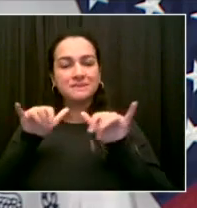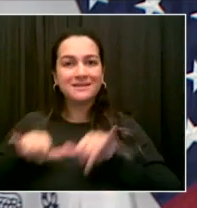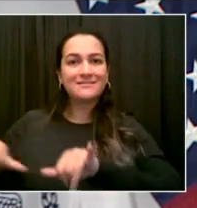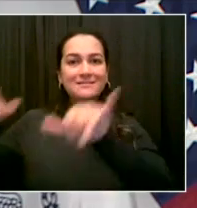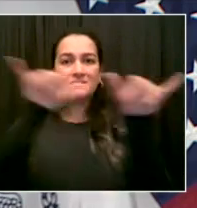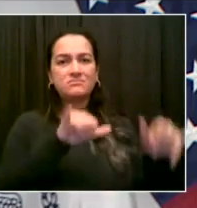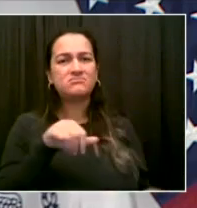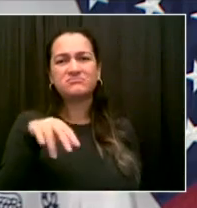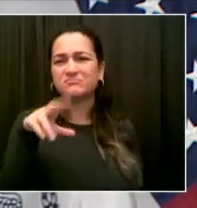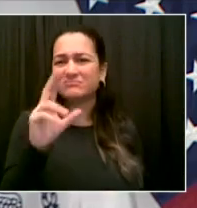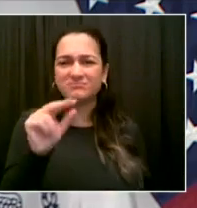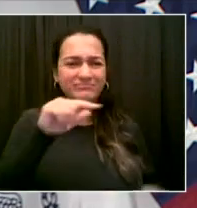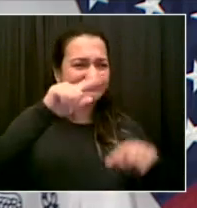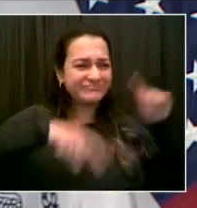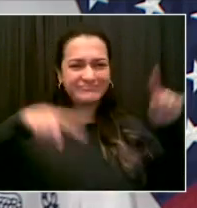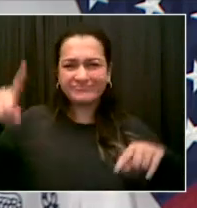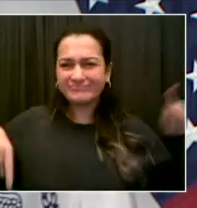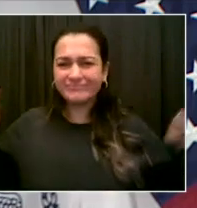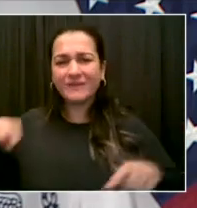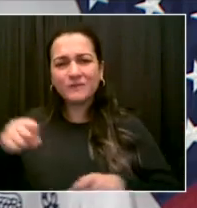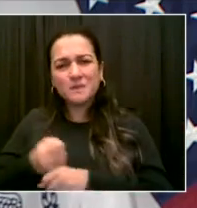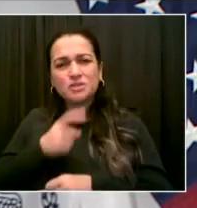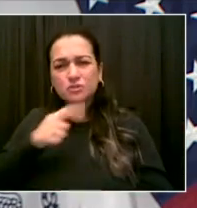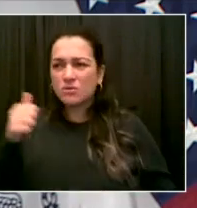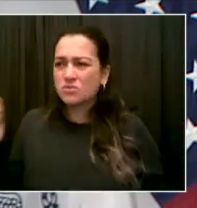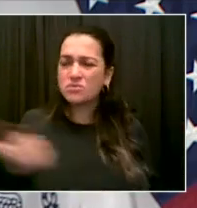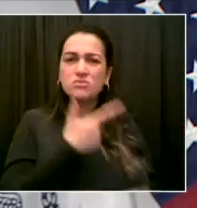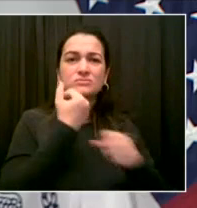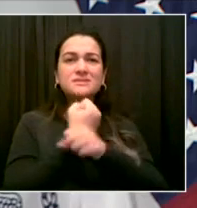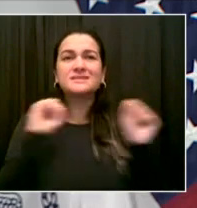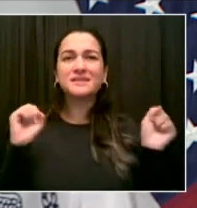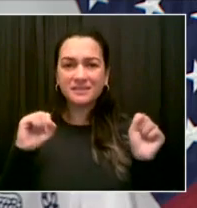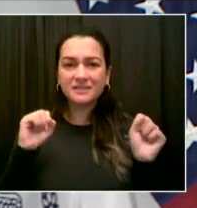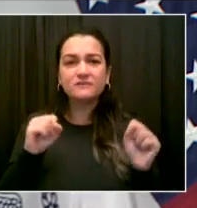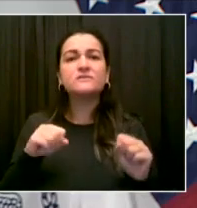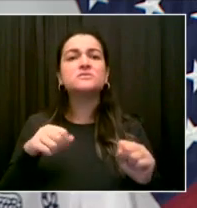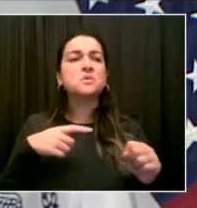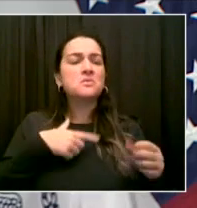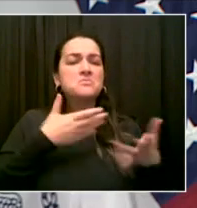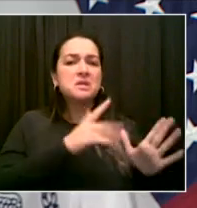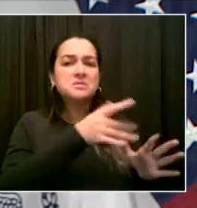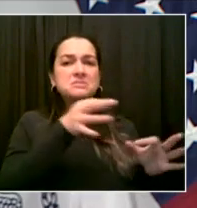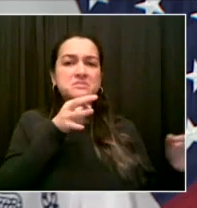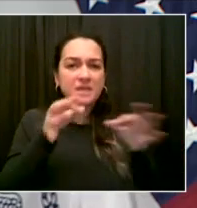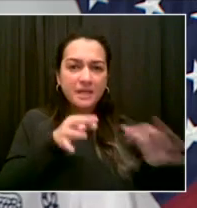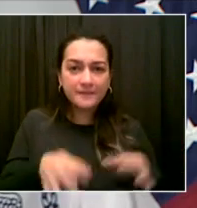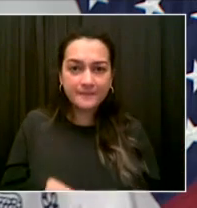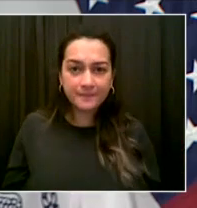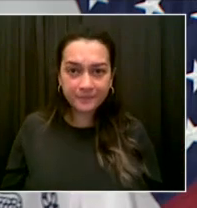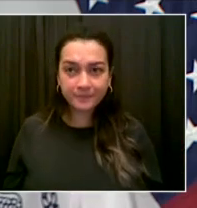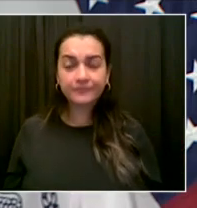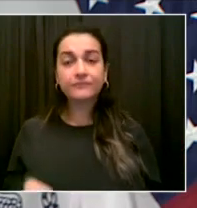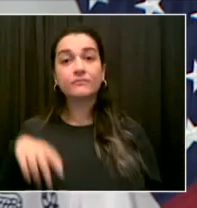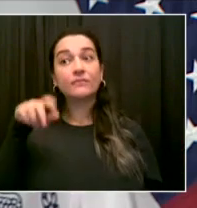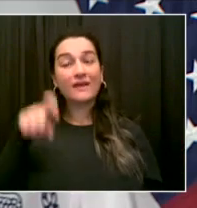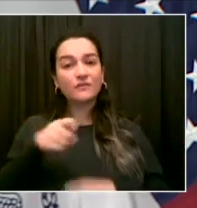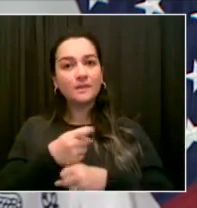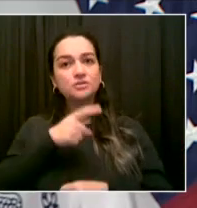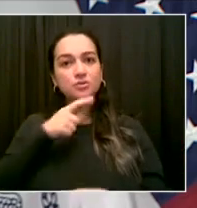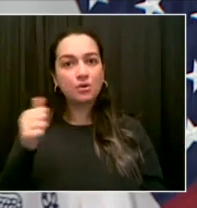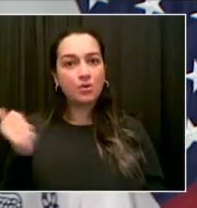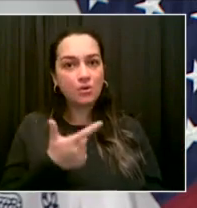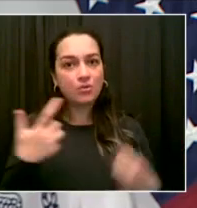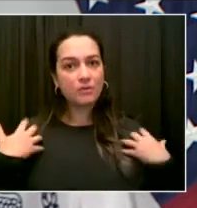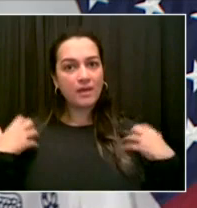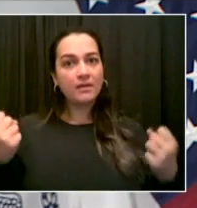talk about the combination of the health and safety measures, the reduction in the amount of COVID, and then on top of